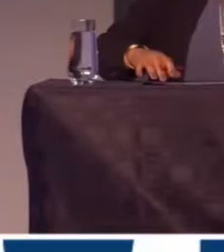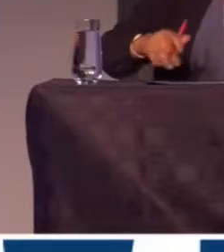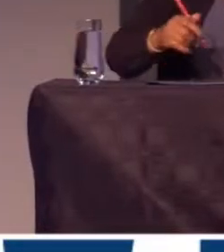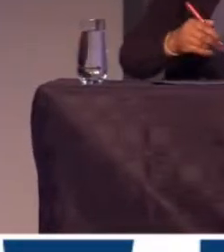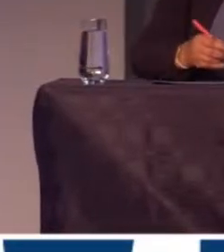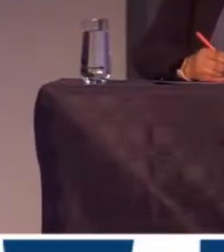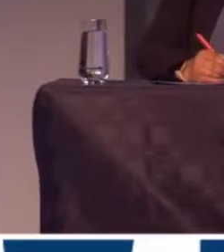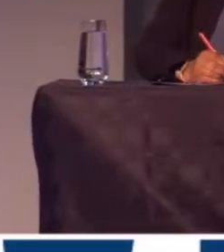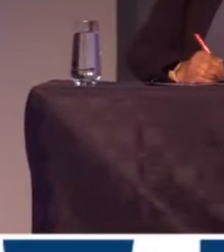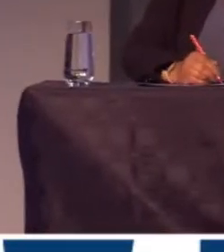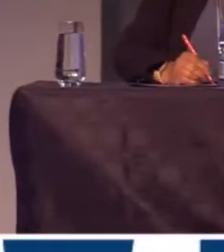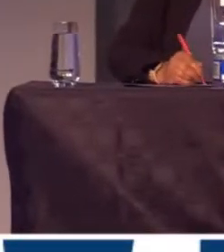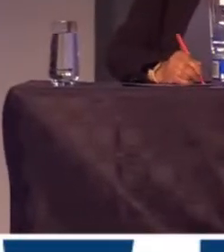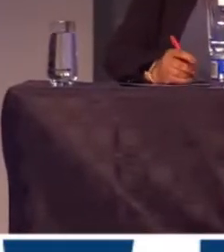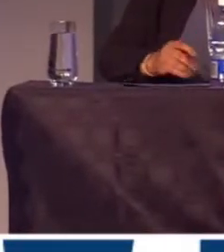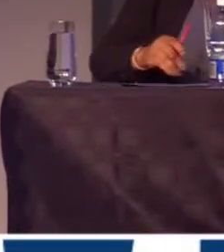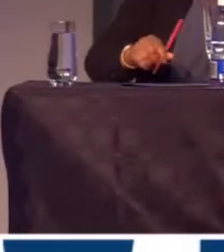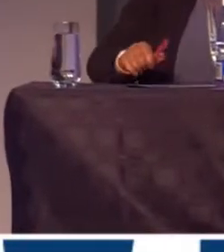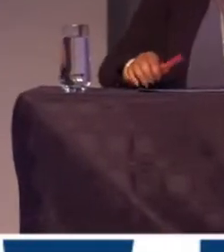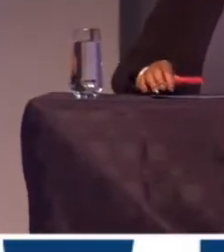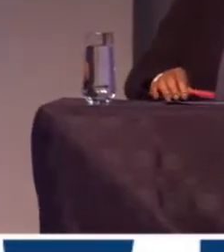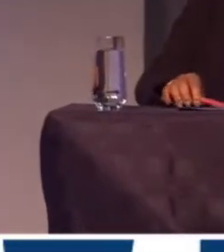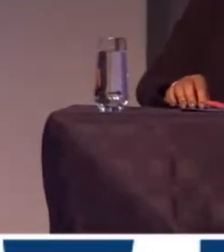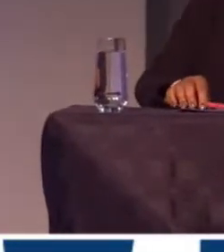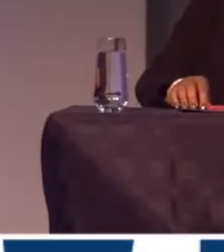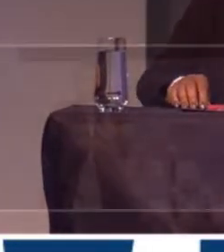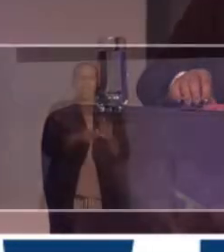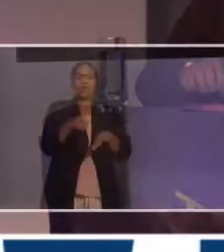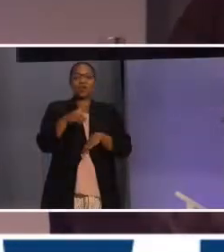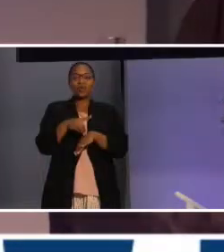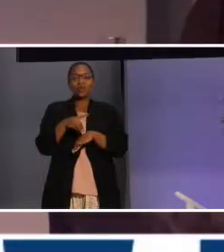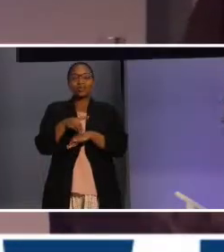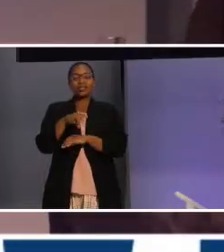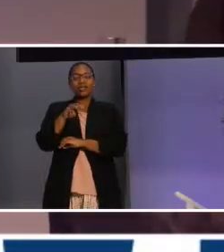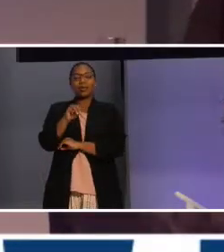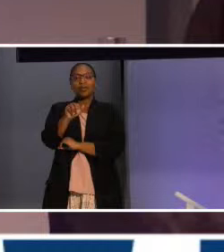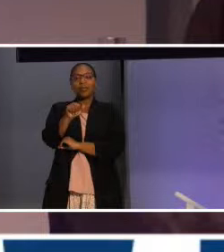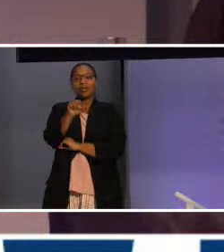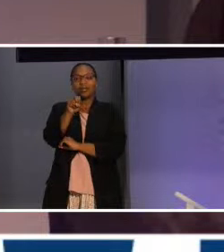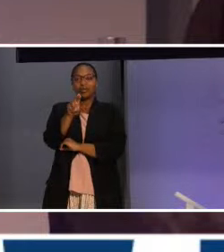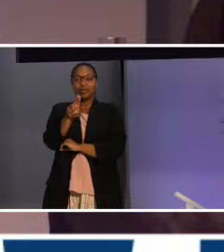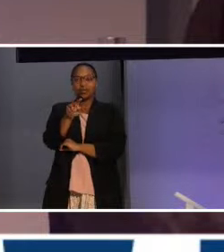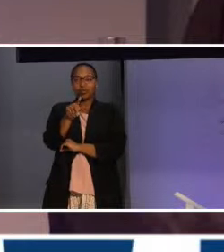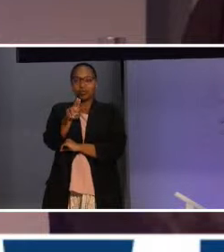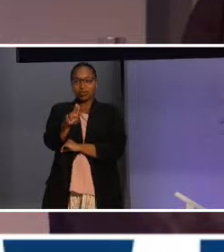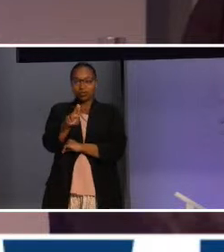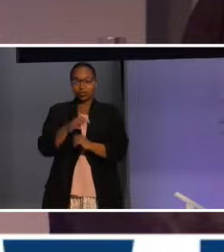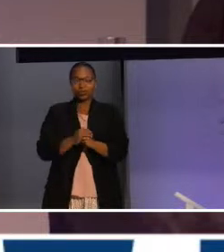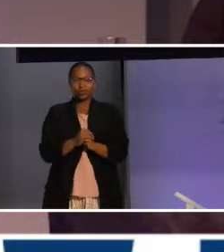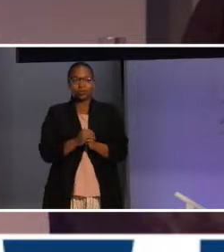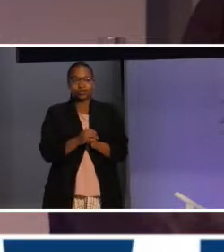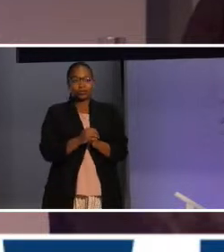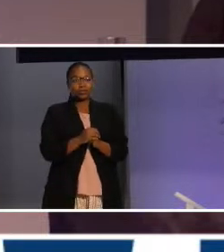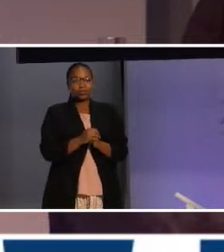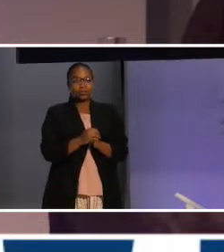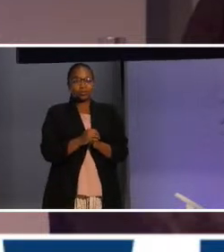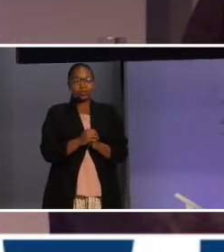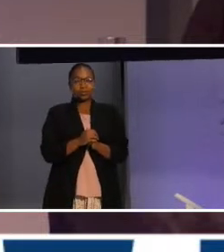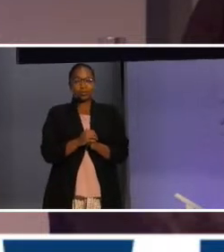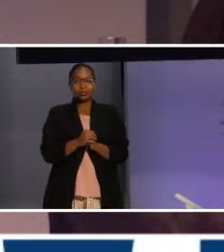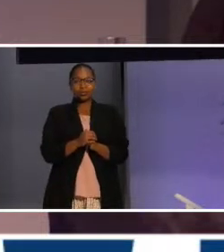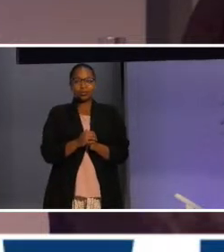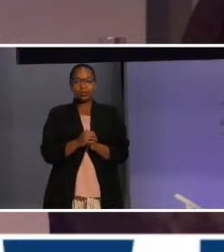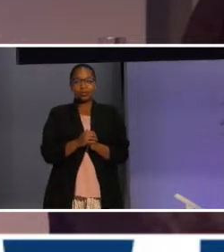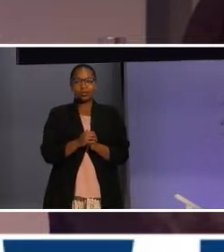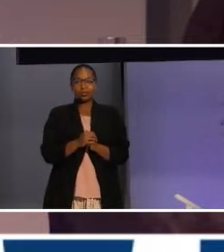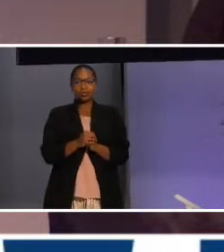Director of Ceremonies and colleague, Dr. Nomsa Masuku, Your Excellency, the President of